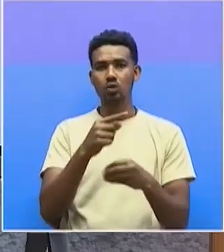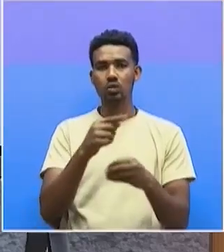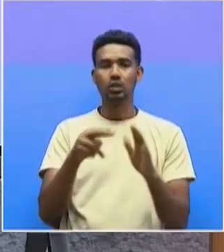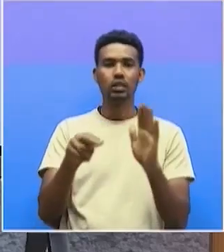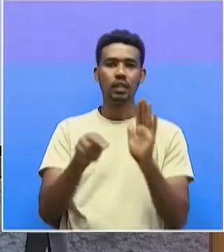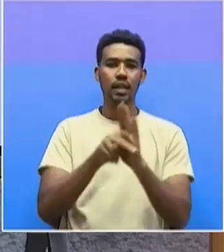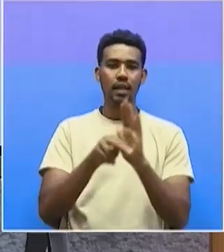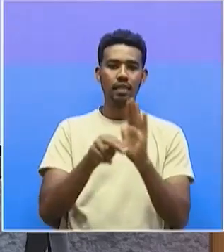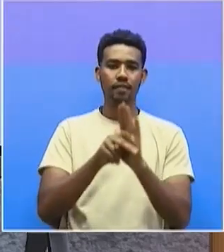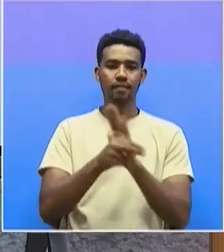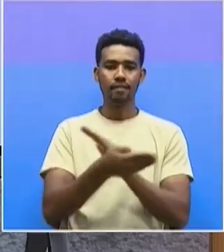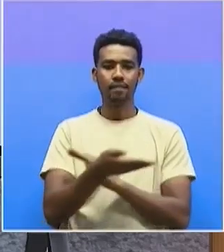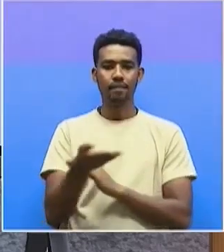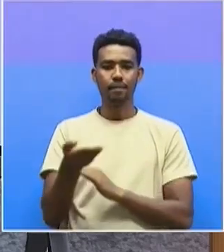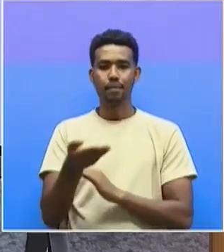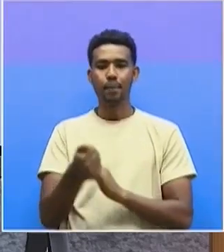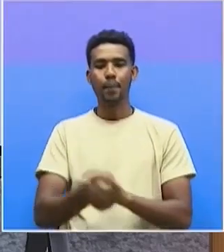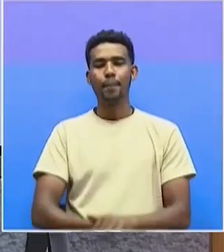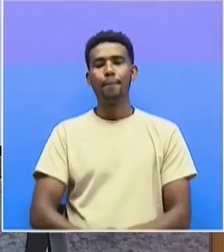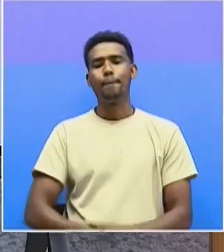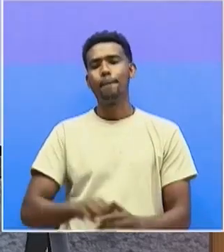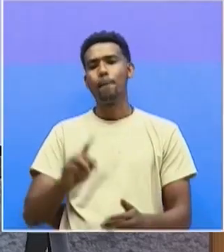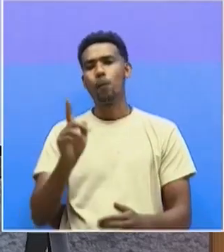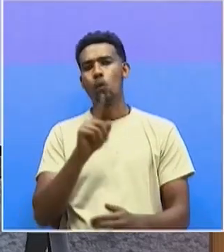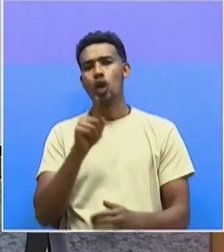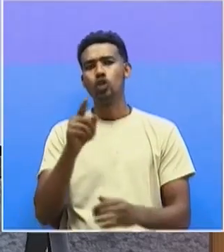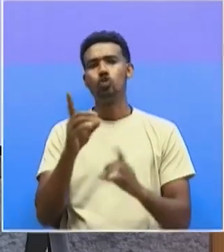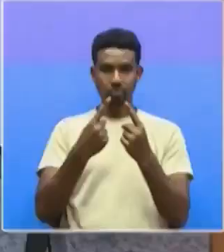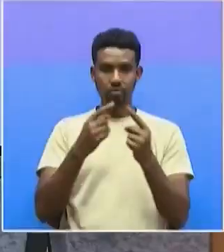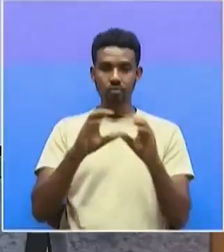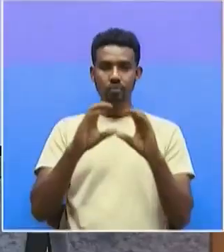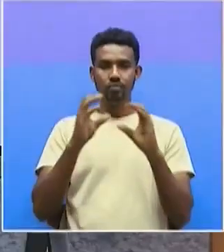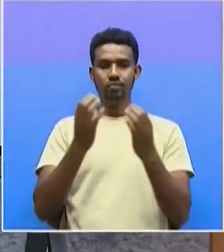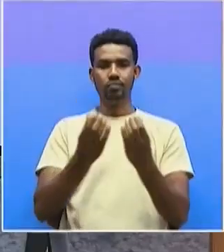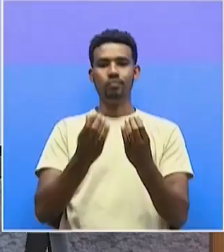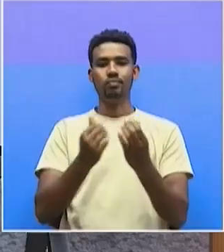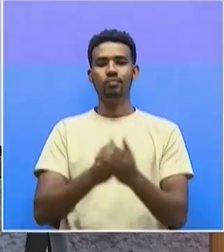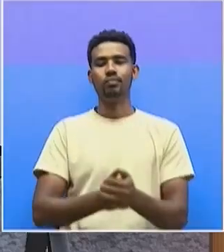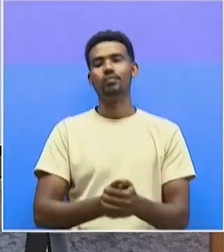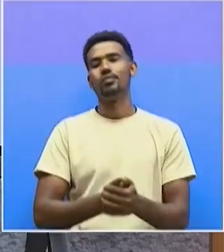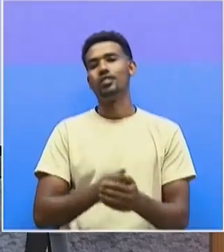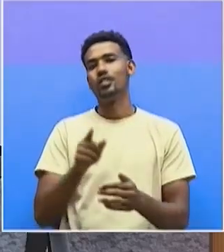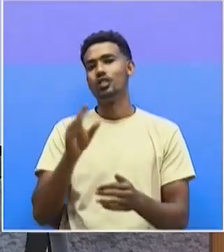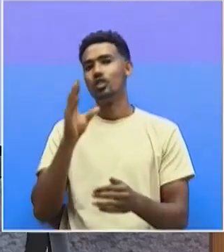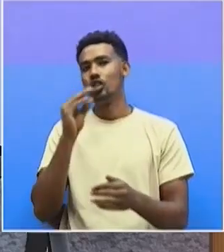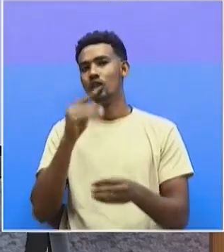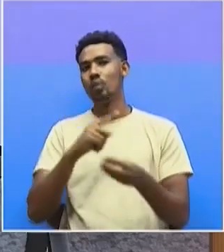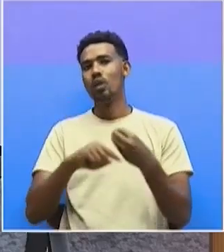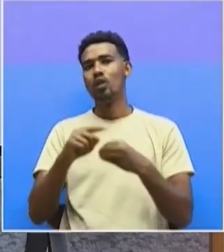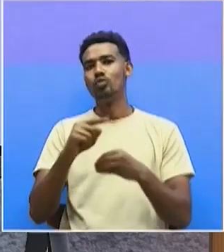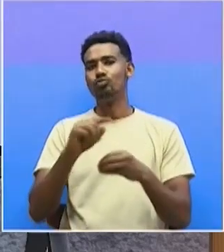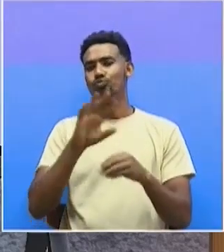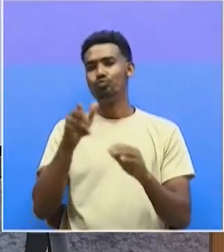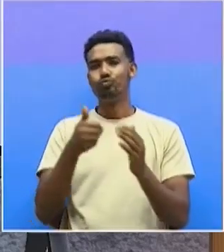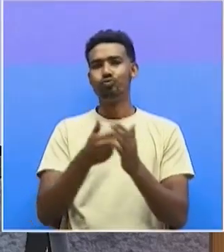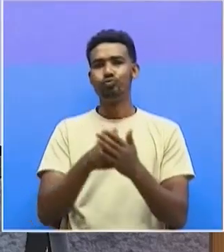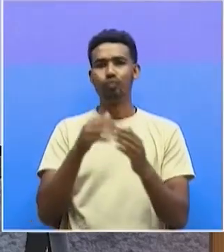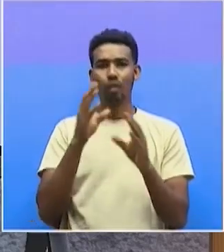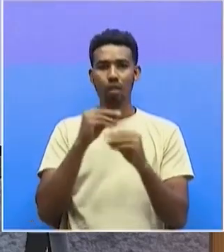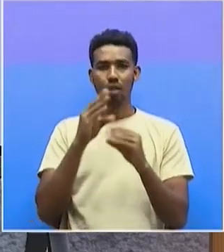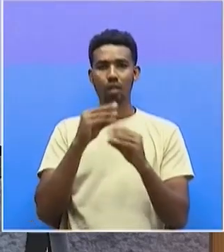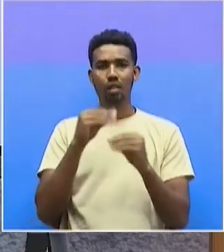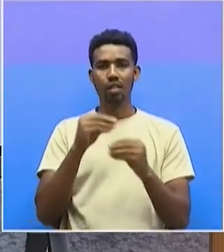thoughts. Negative thoughts. What you don't like. This is the lesson which is talk about all about speaking. So let us continue